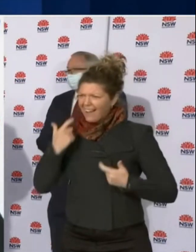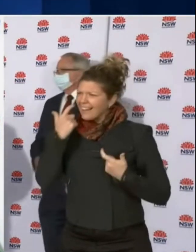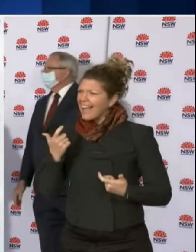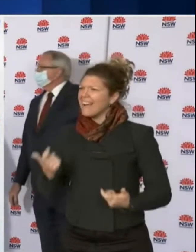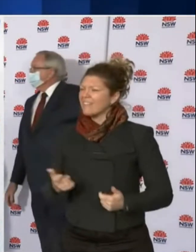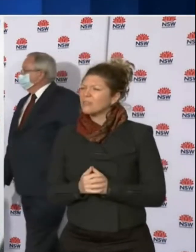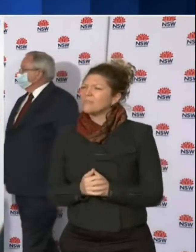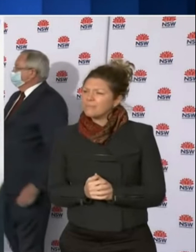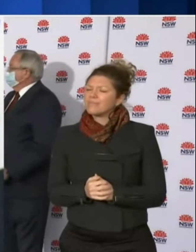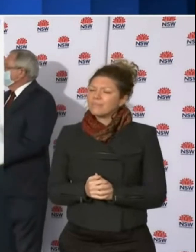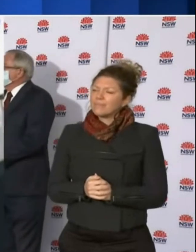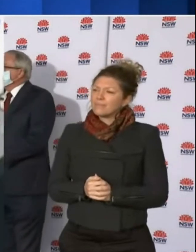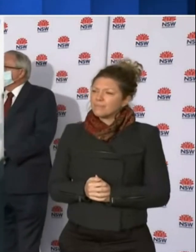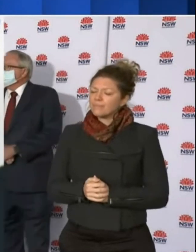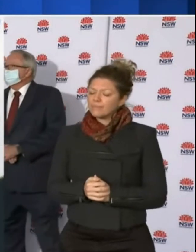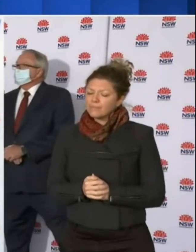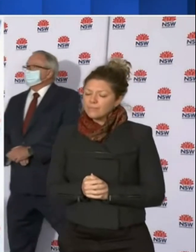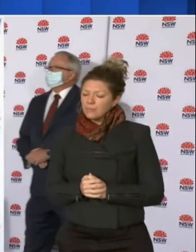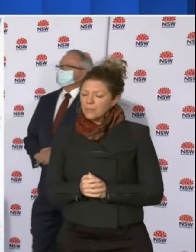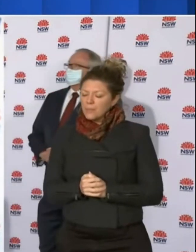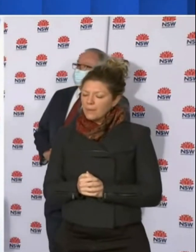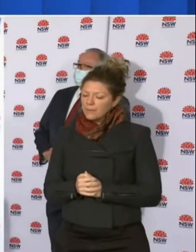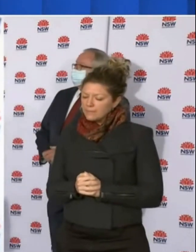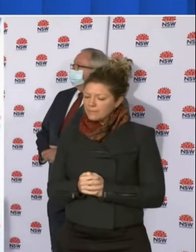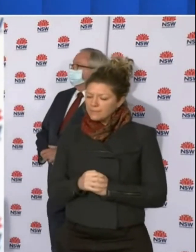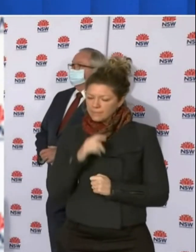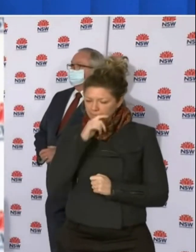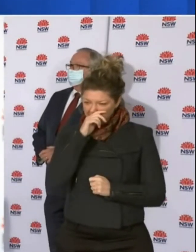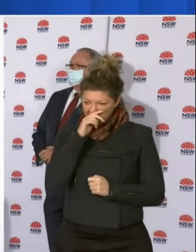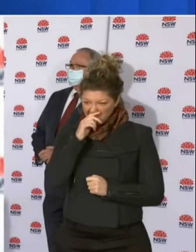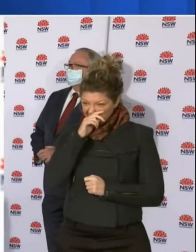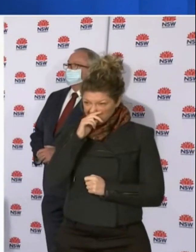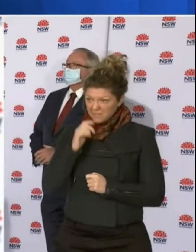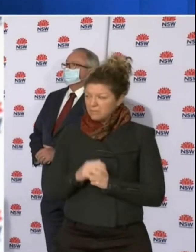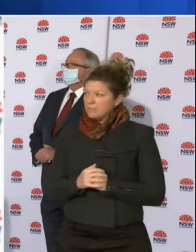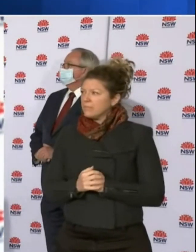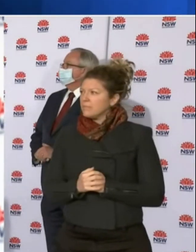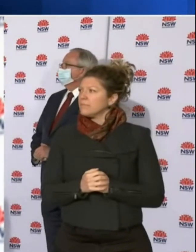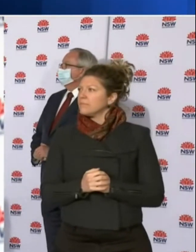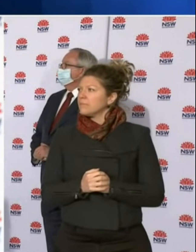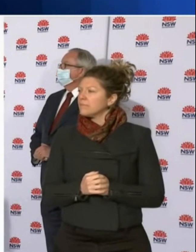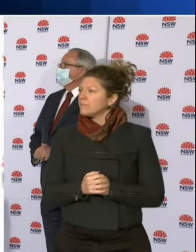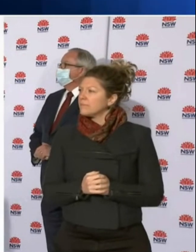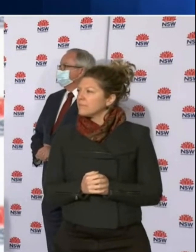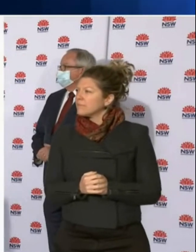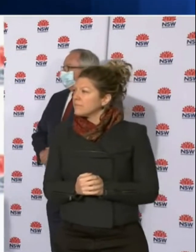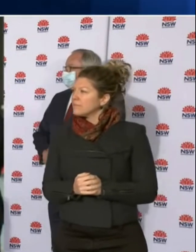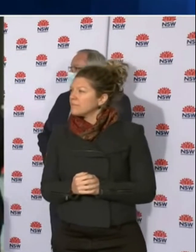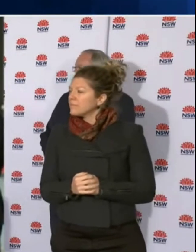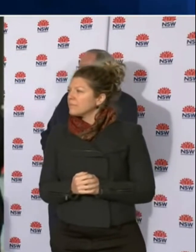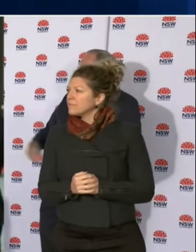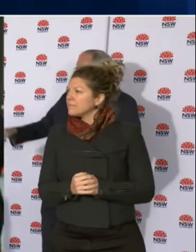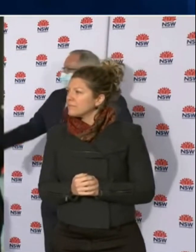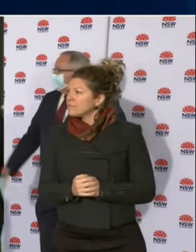So is it time to take some of the resources out of southwestern Sydney? Sorry, Deputy Commissioner. Is it time to take some